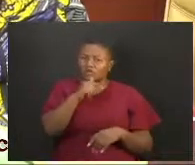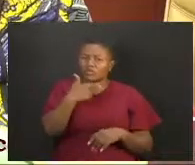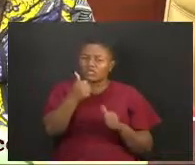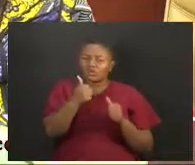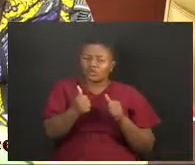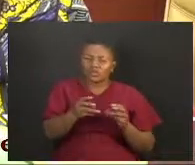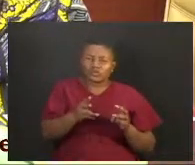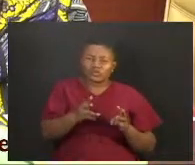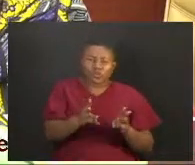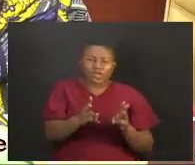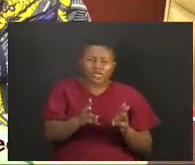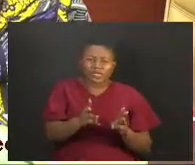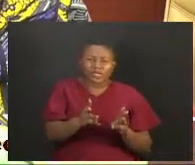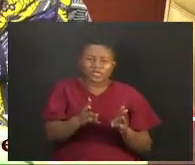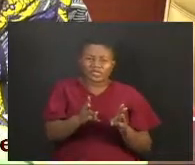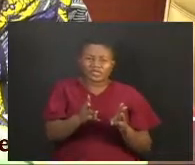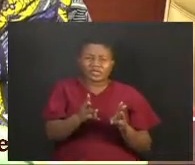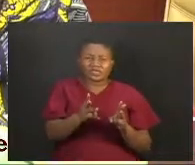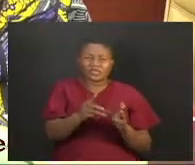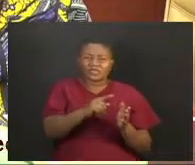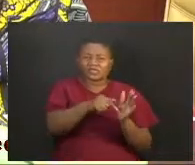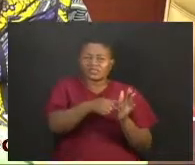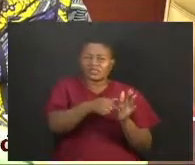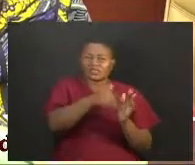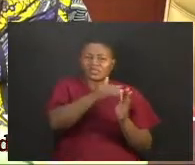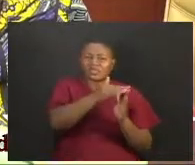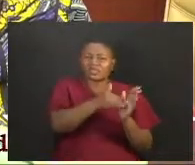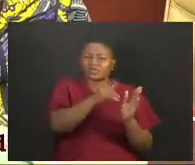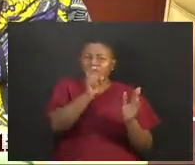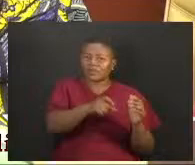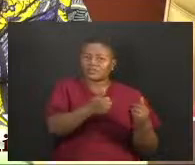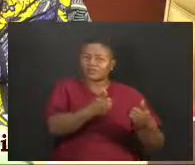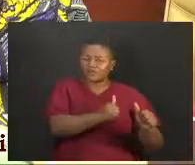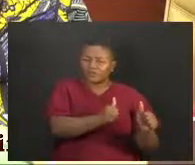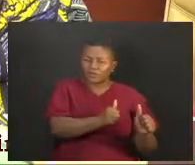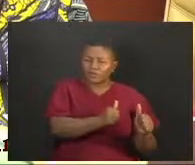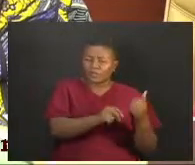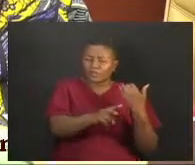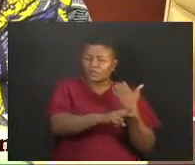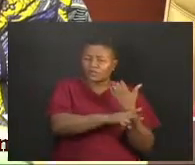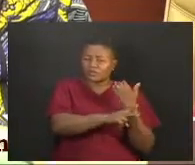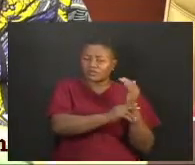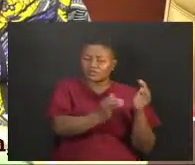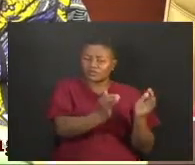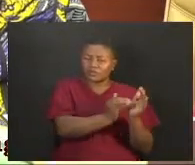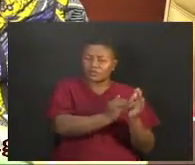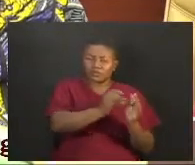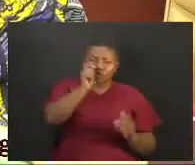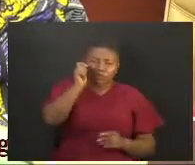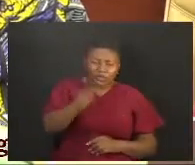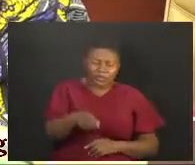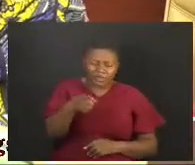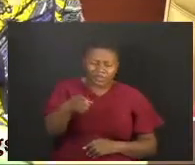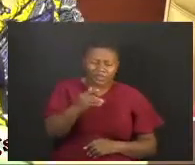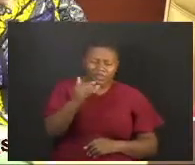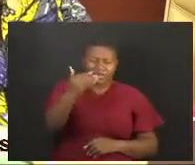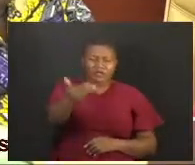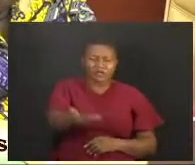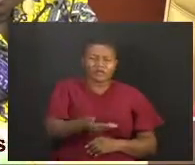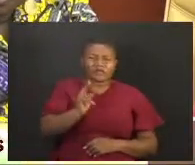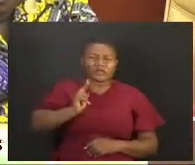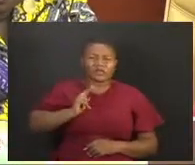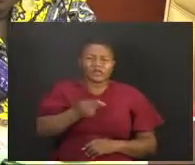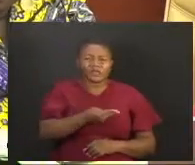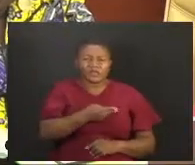this item has to be taken. The deputy minority whip is inviting us to set the ground